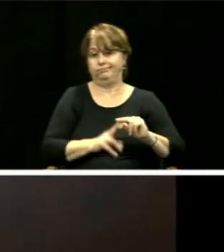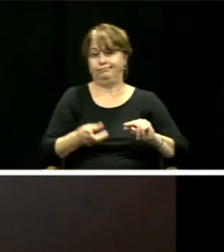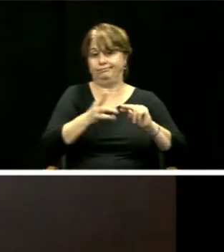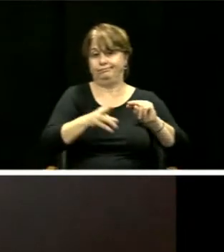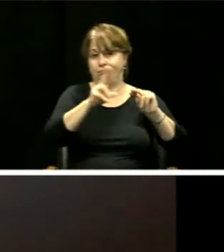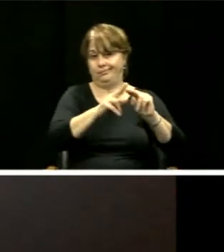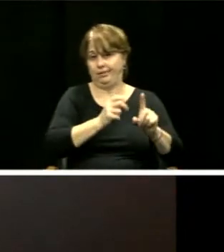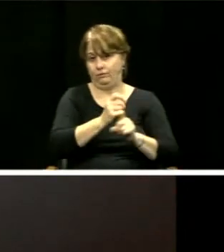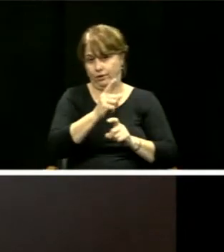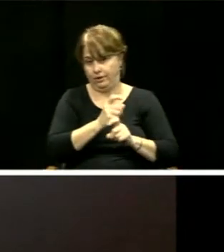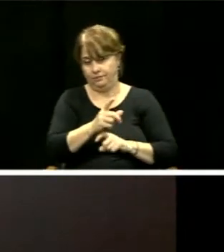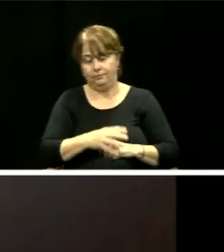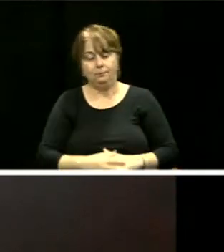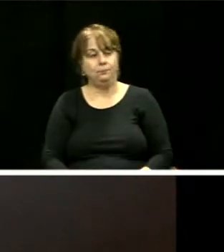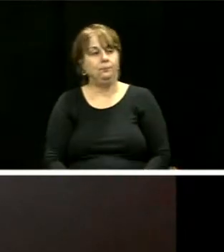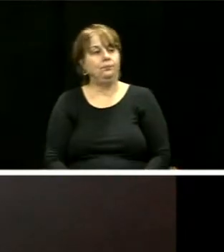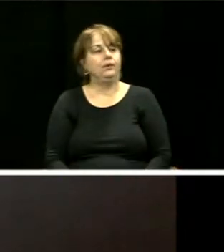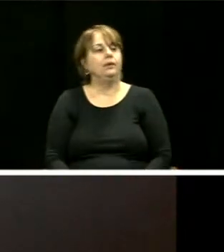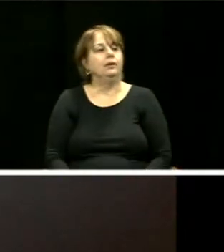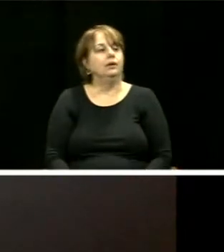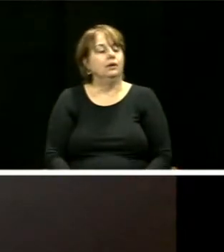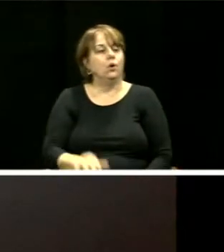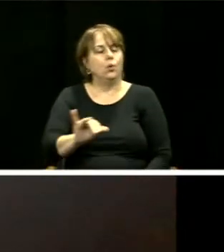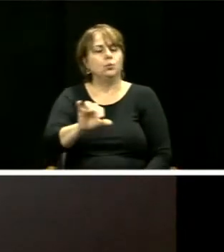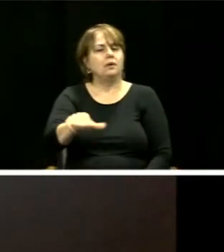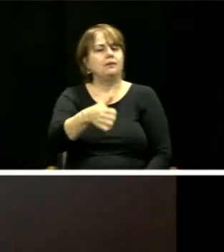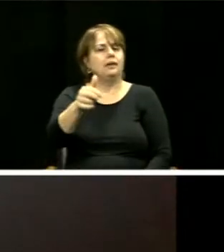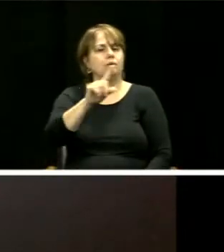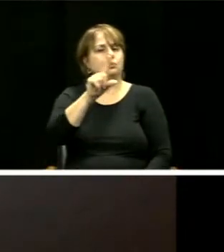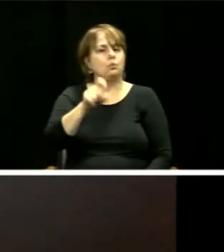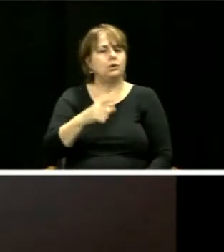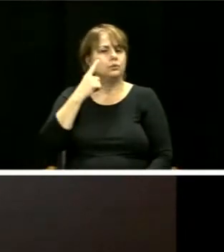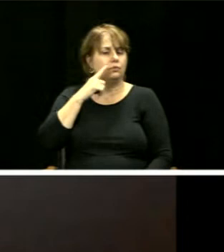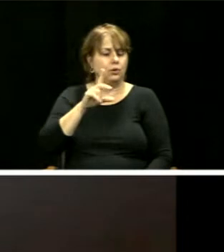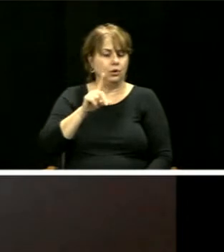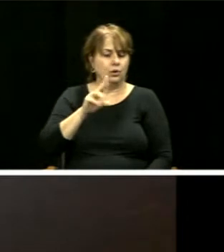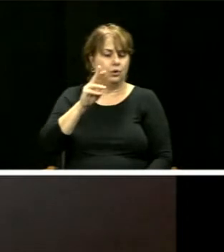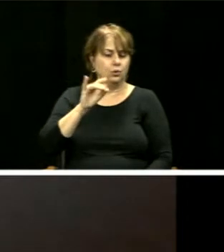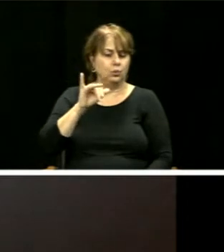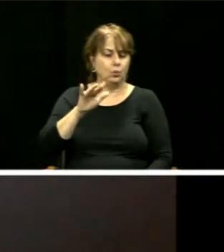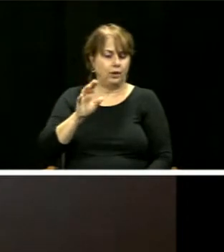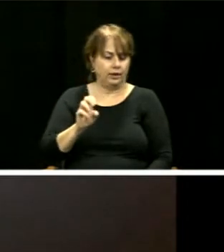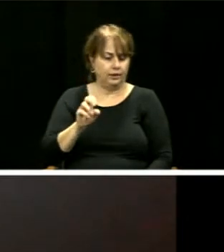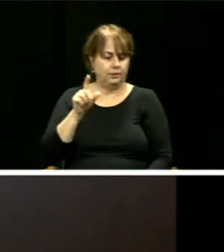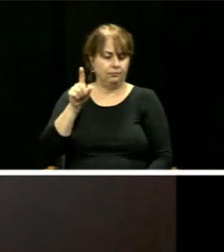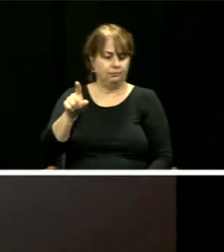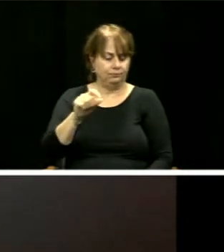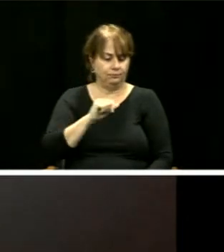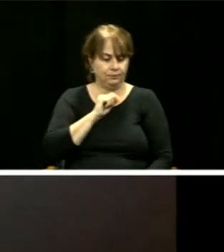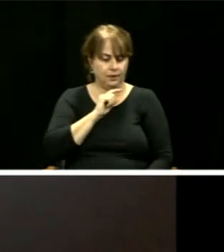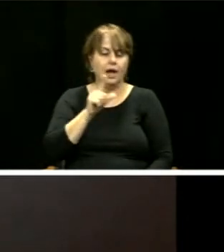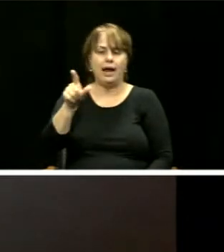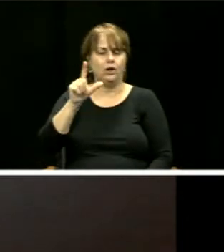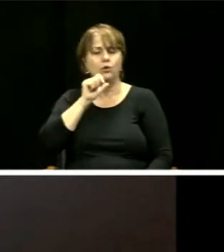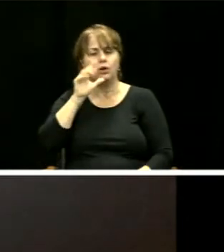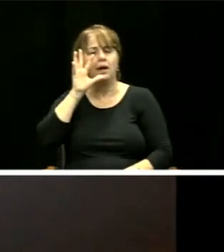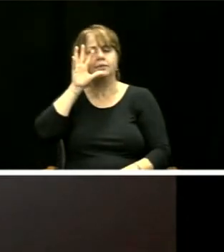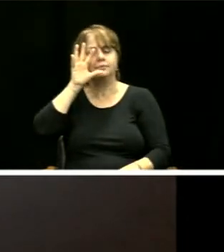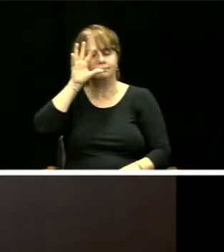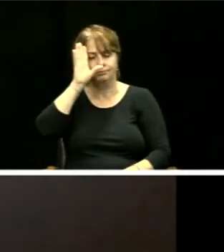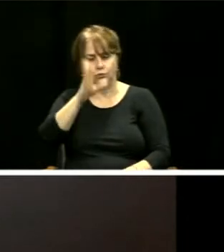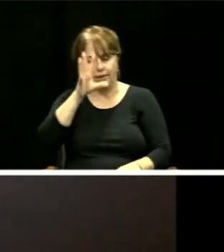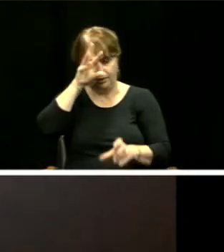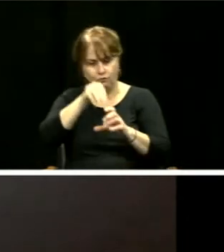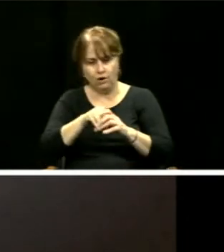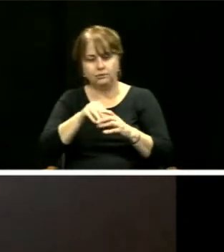I also have one other question, Dwayne, and I know it's not directly involved in this study, obviously, but